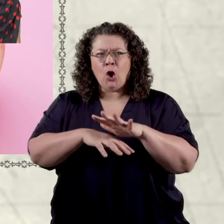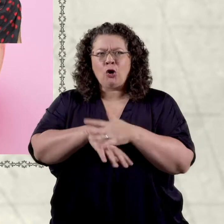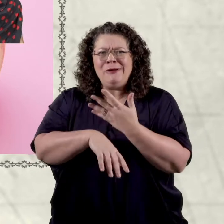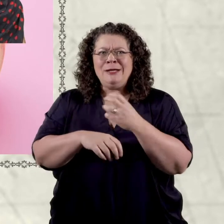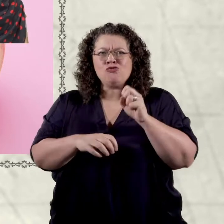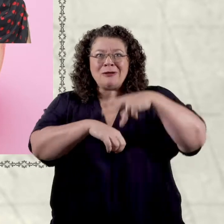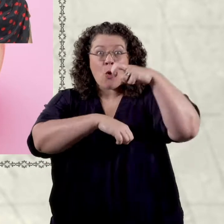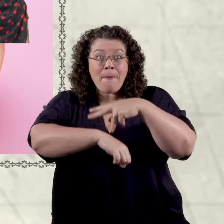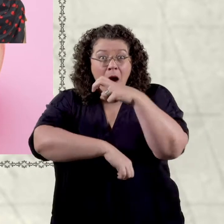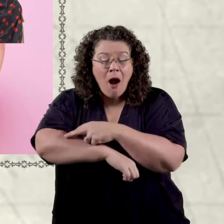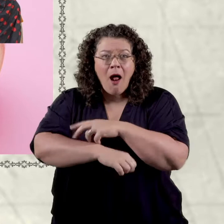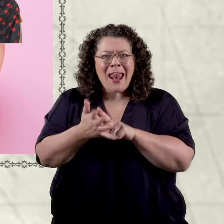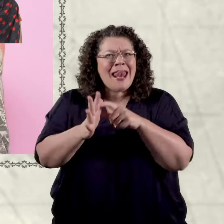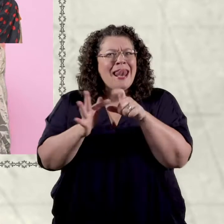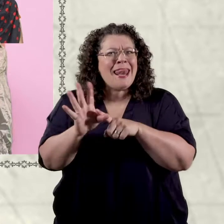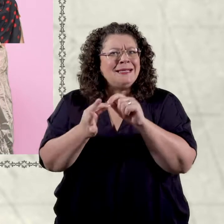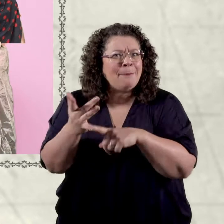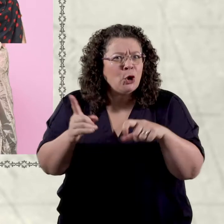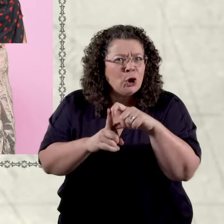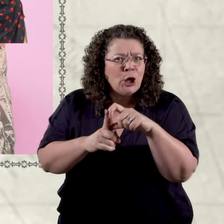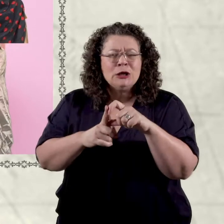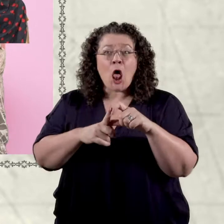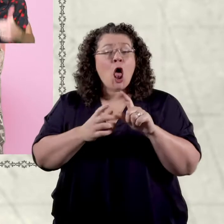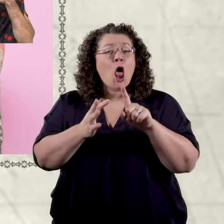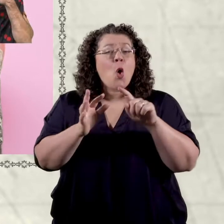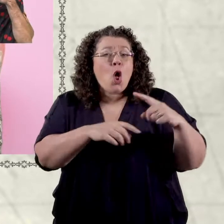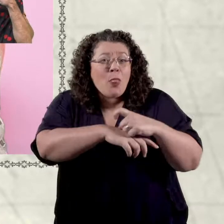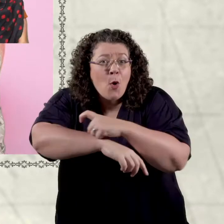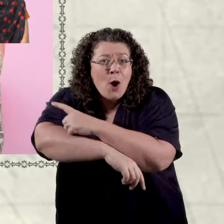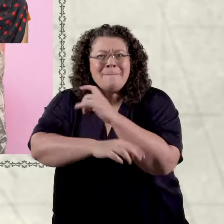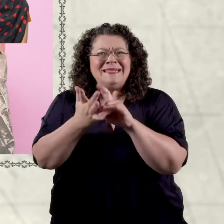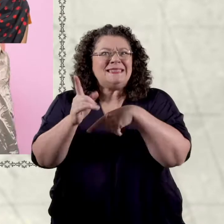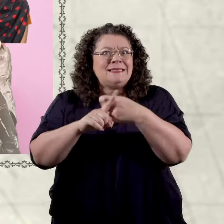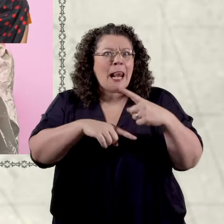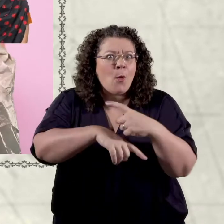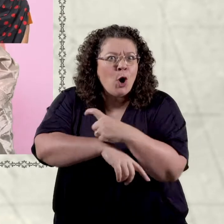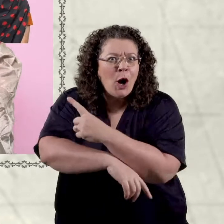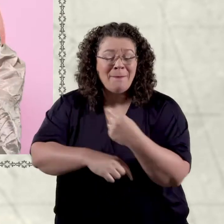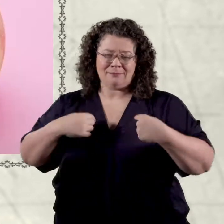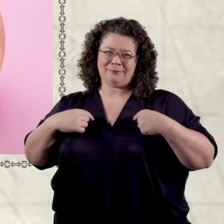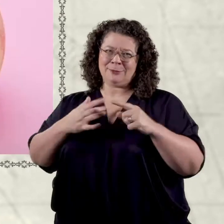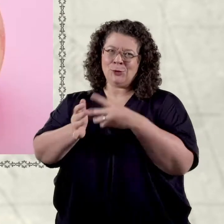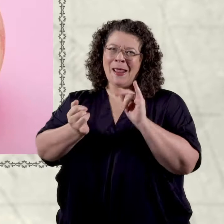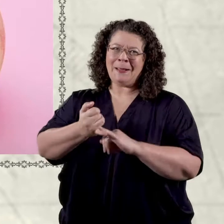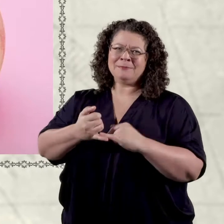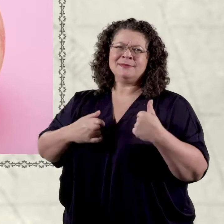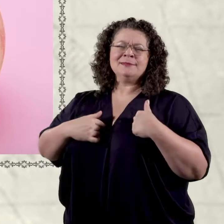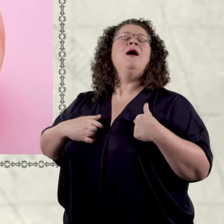grasshopper, ladybird, earthworm, silkworm. And I'll be James, the